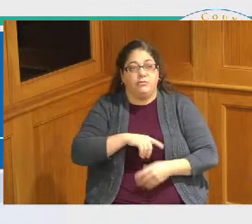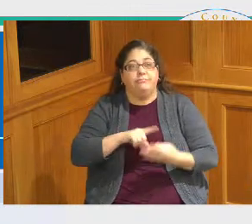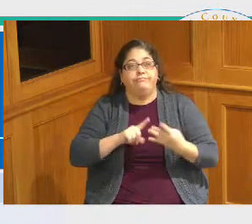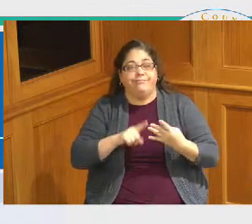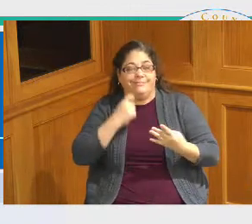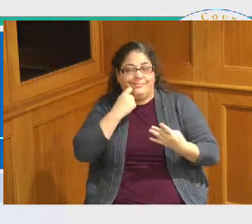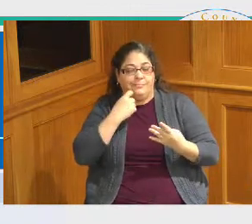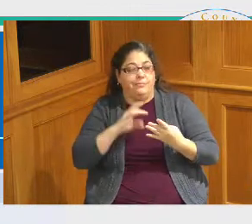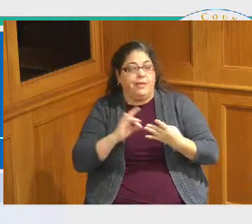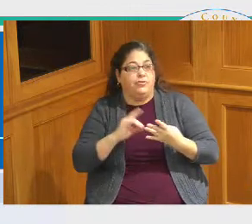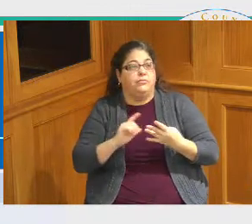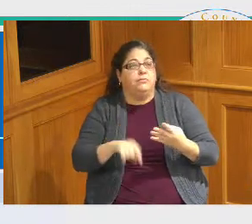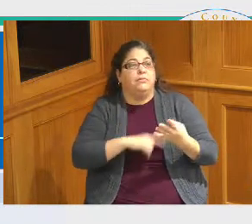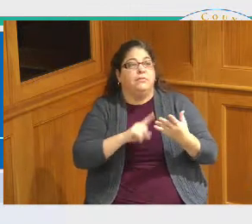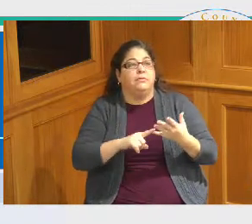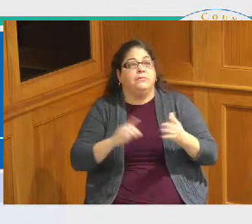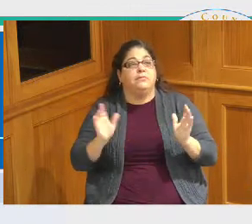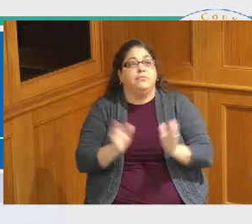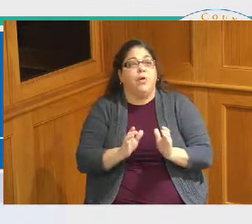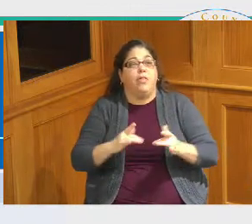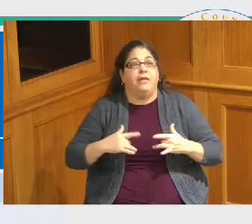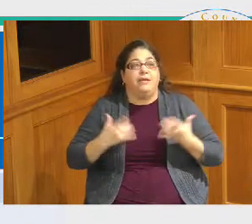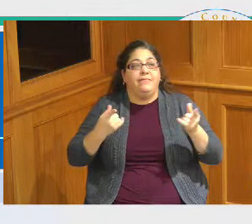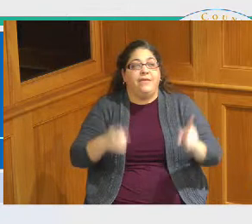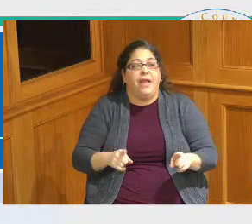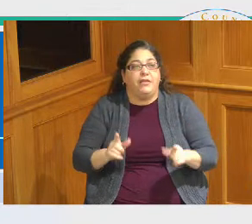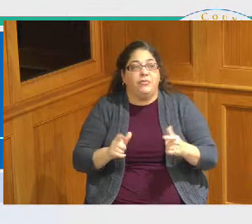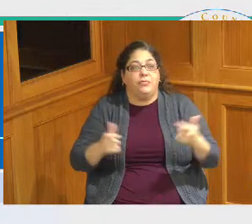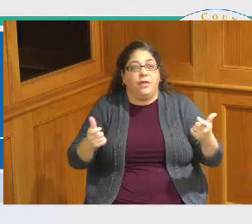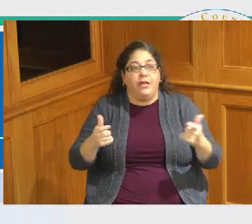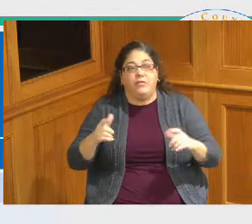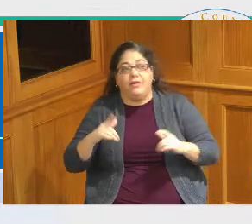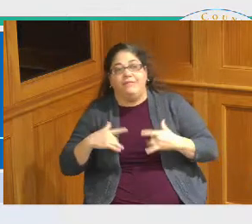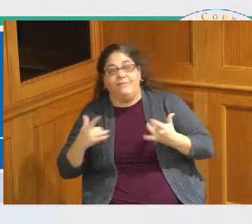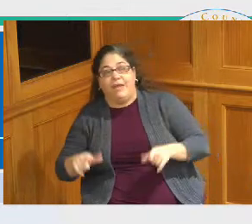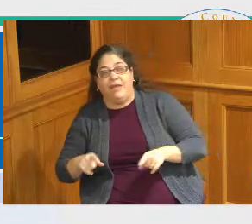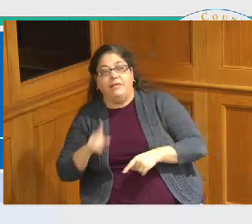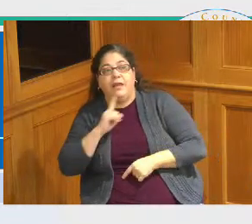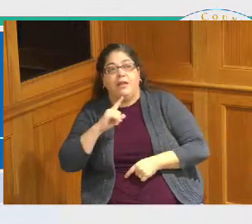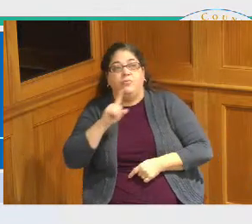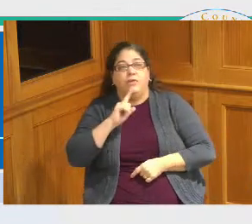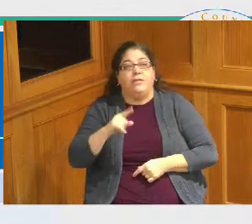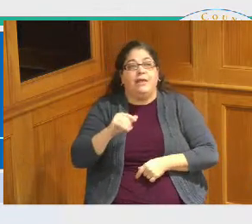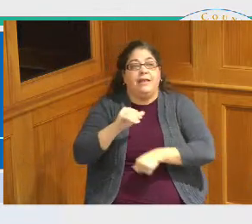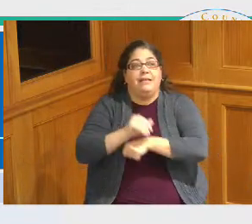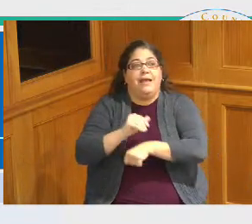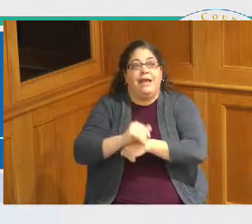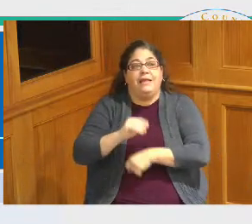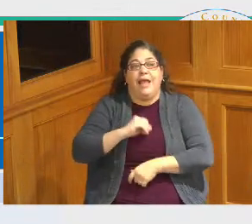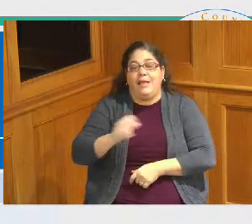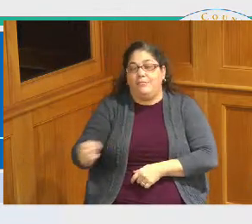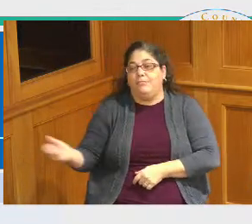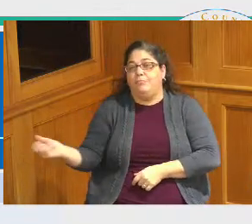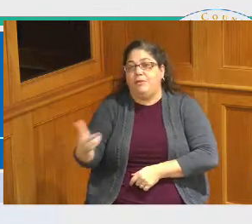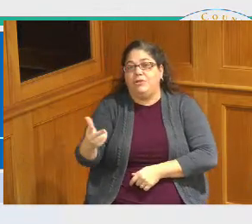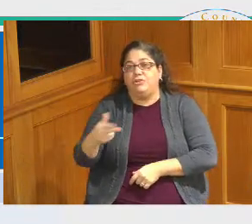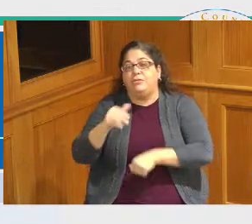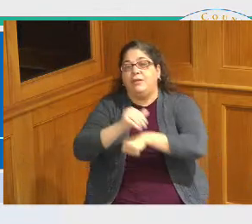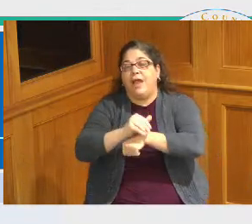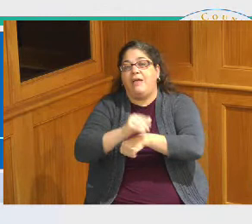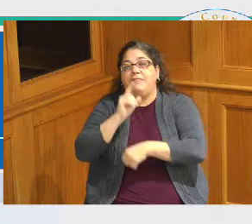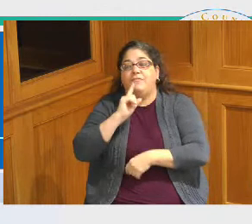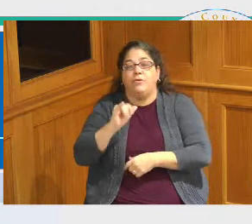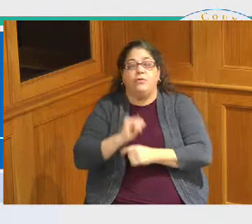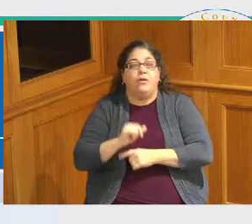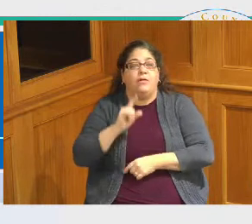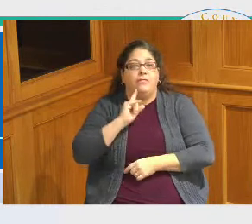small event grants, and again, a small business event and pitch night scheduled for 2024. We have the community